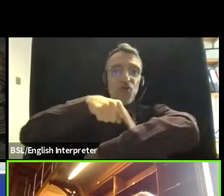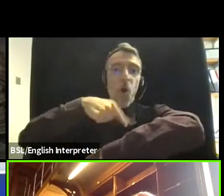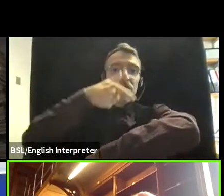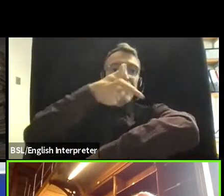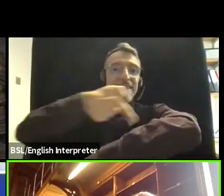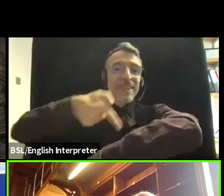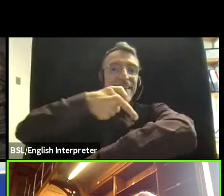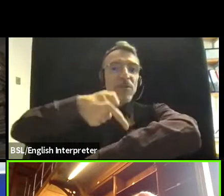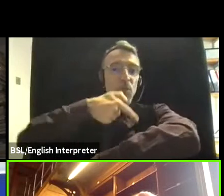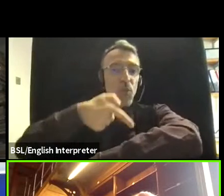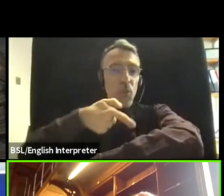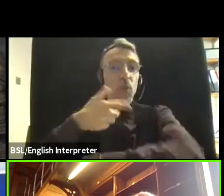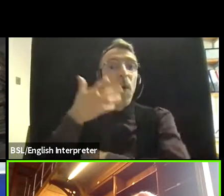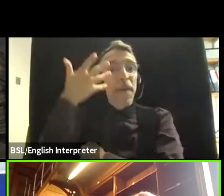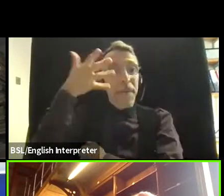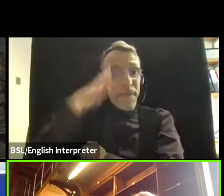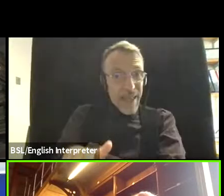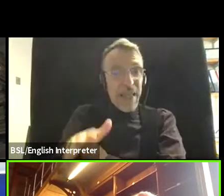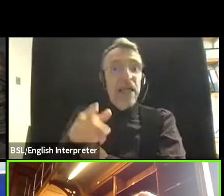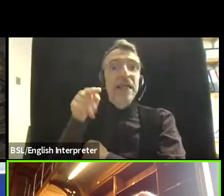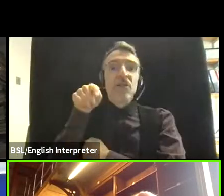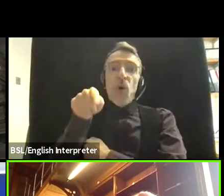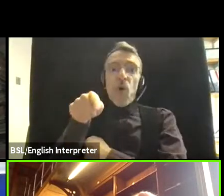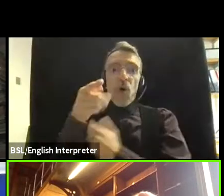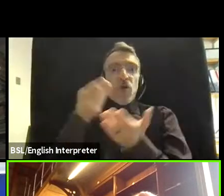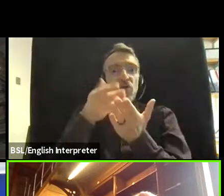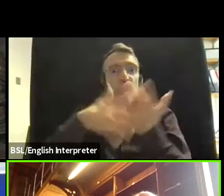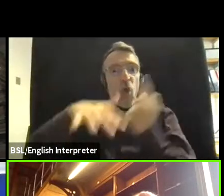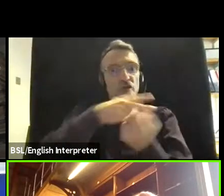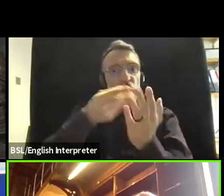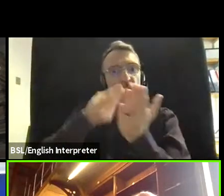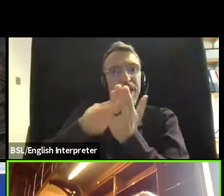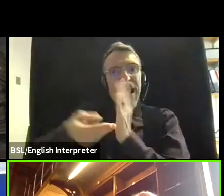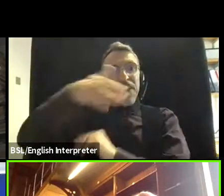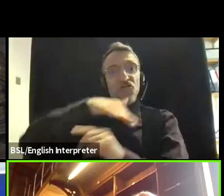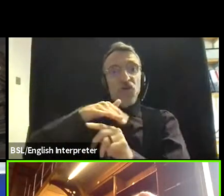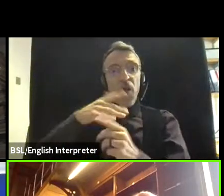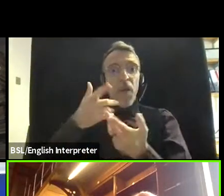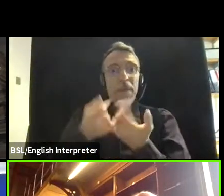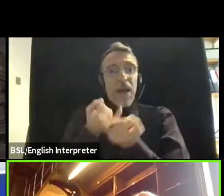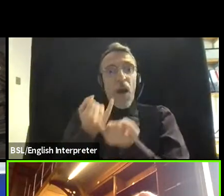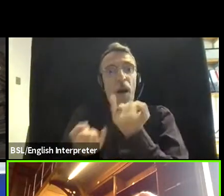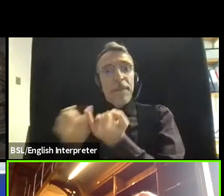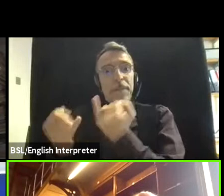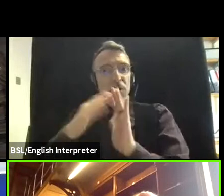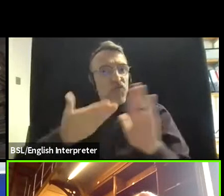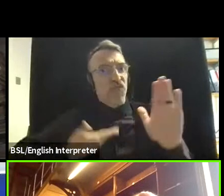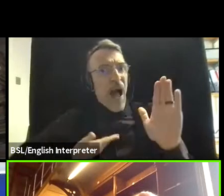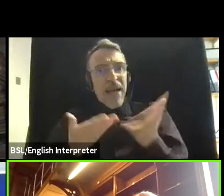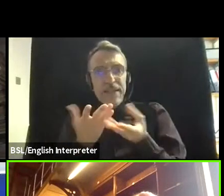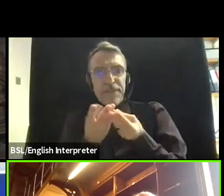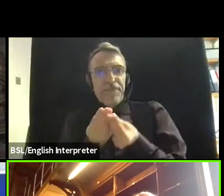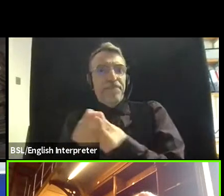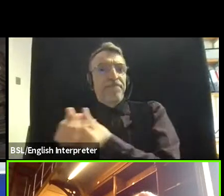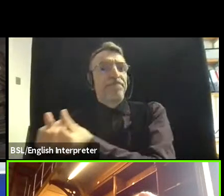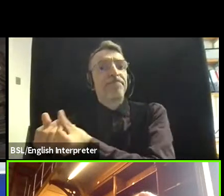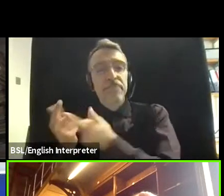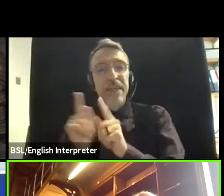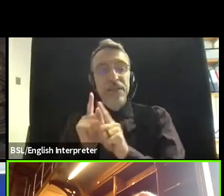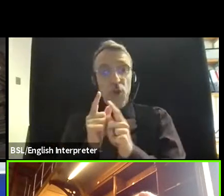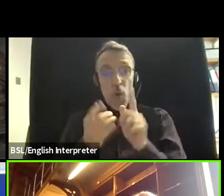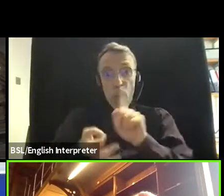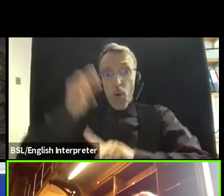hand. This social and financial discrimination can lead to the erosion of people's rights and increase poverty as well. So